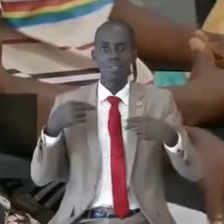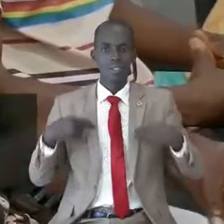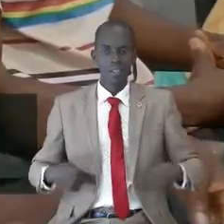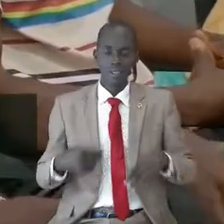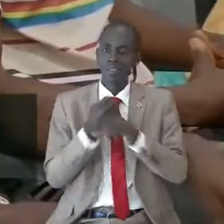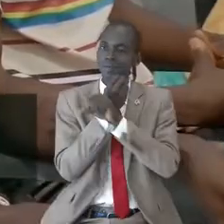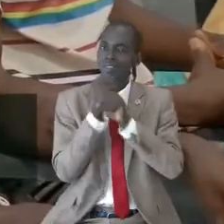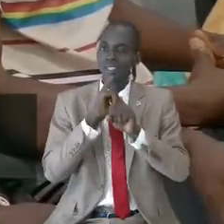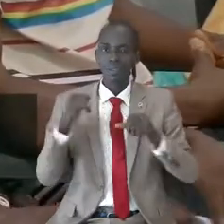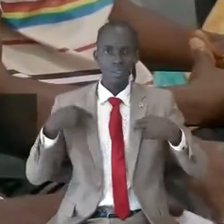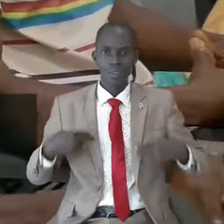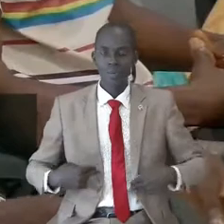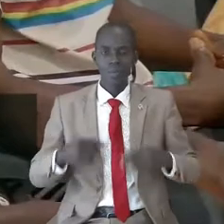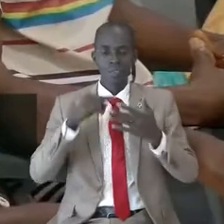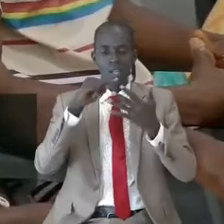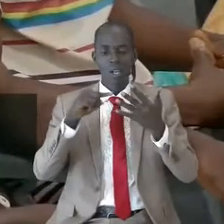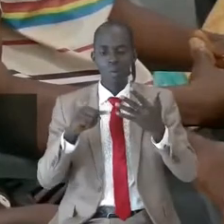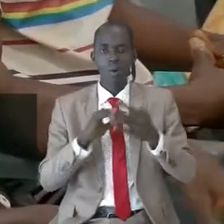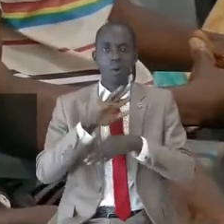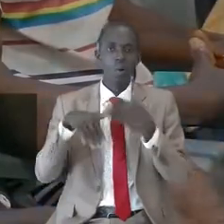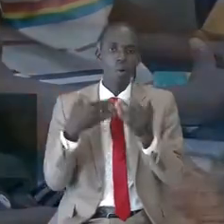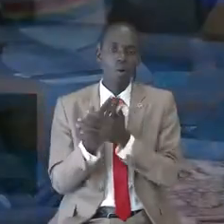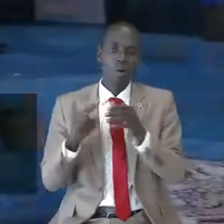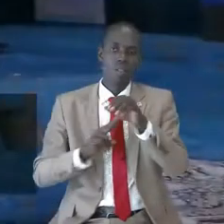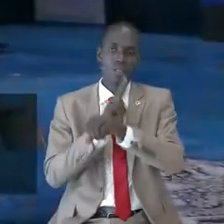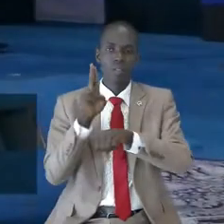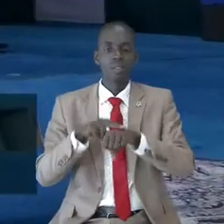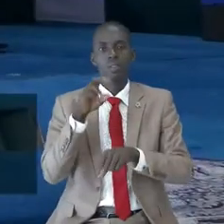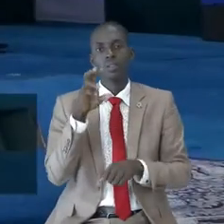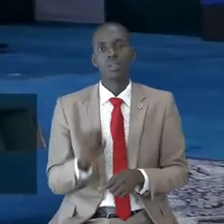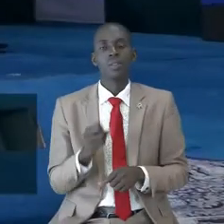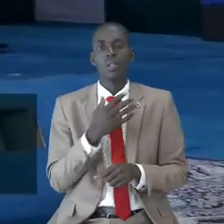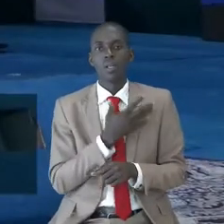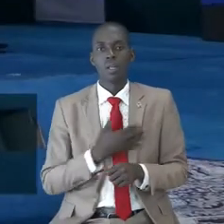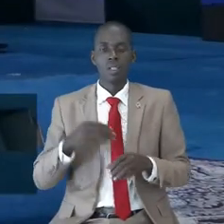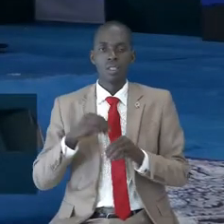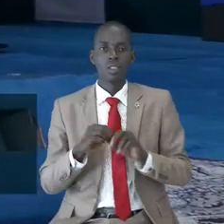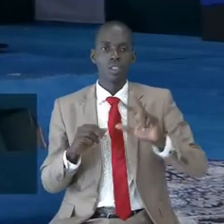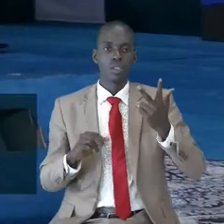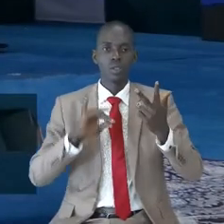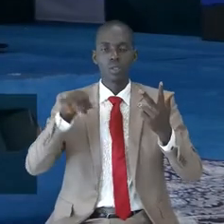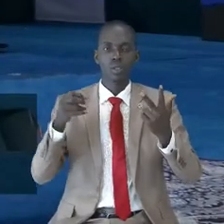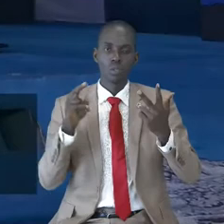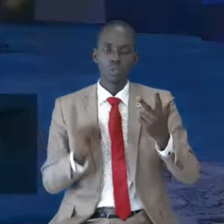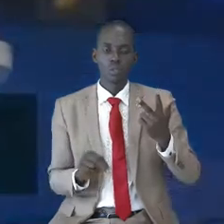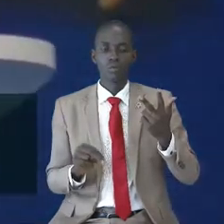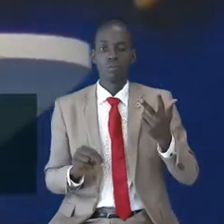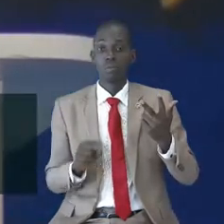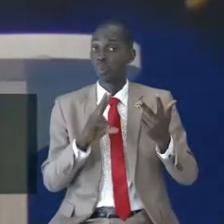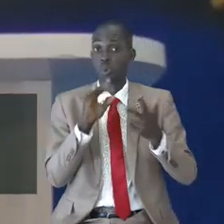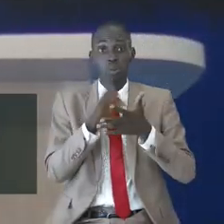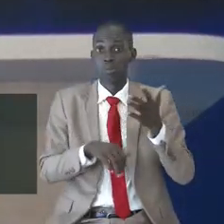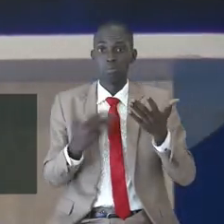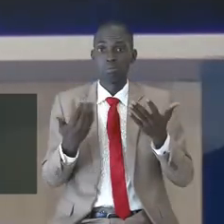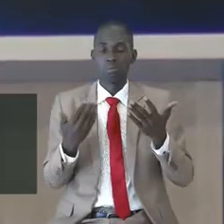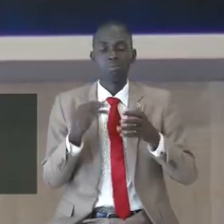Saving health among all nations. And then in 3 John, only one chapter there, verse